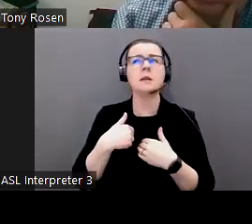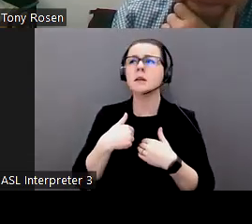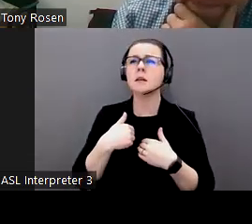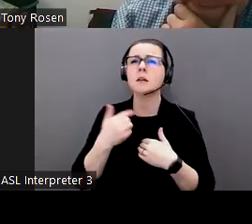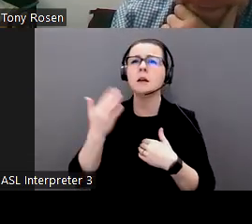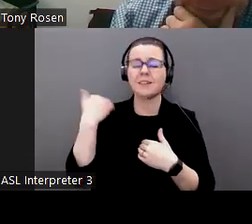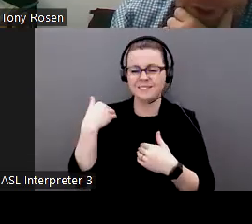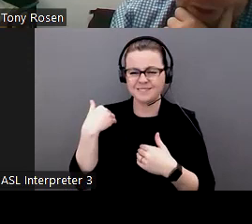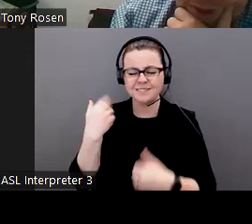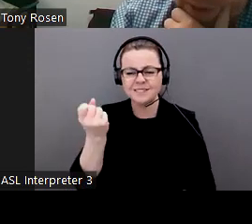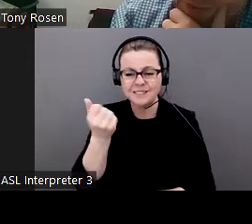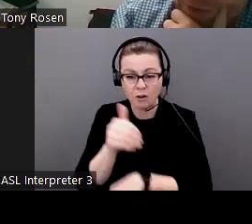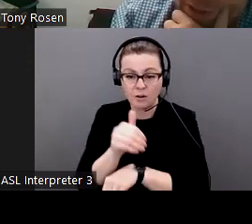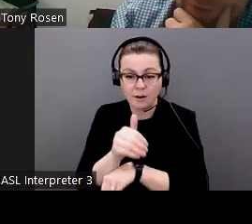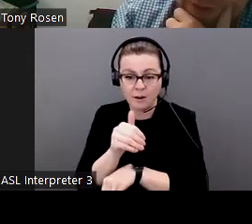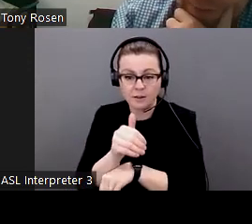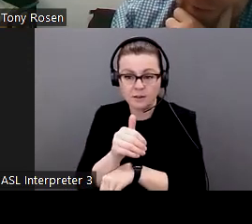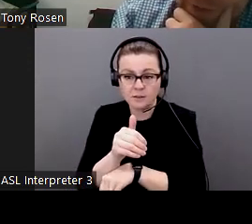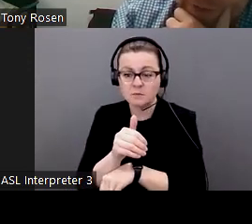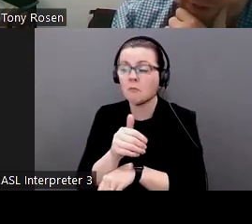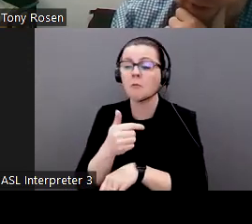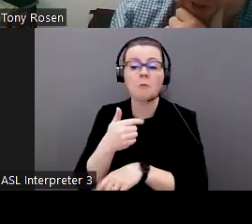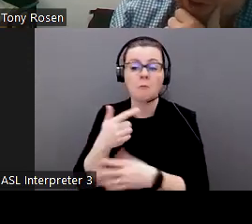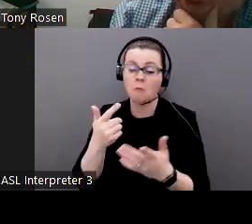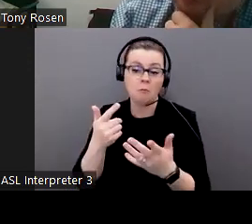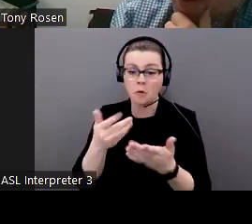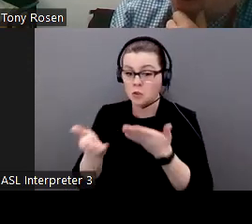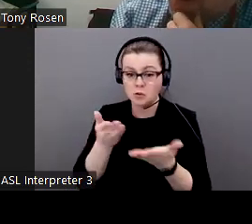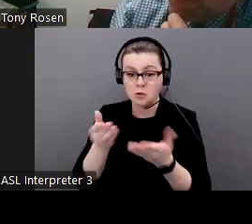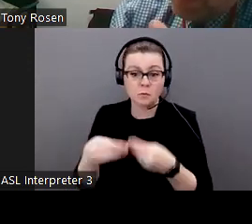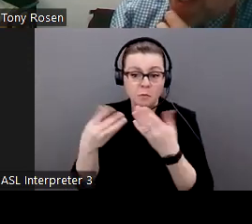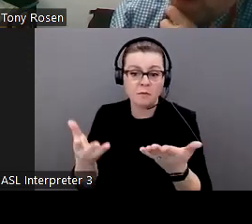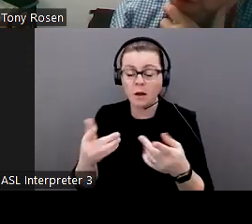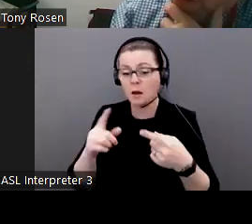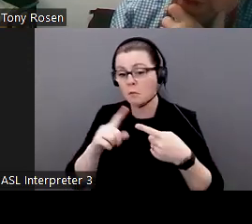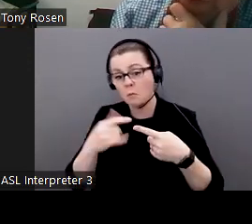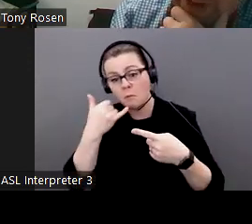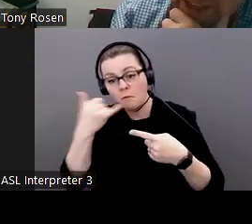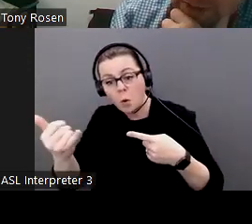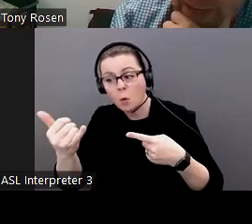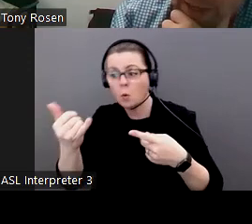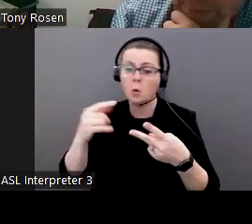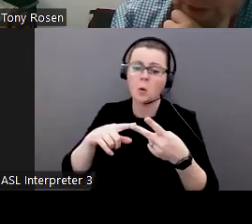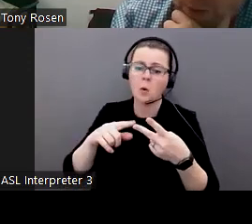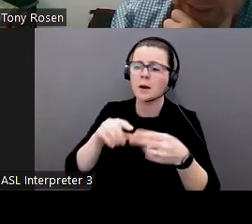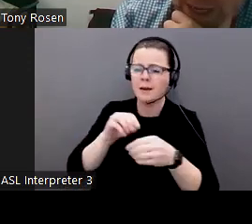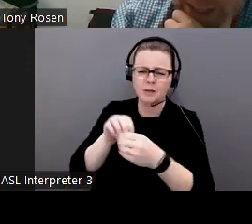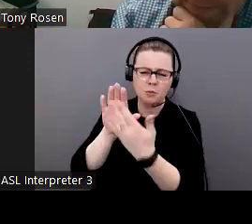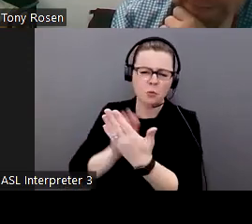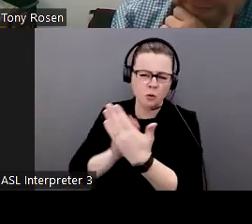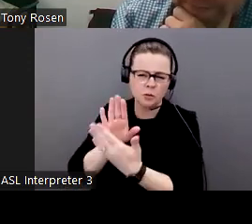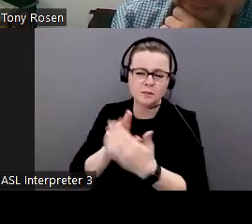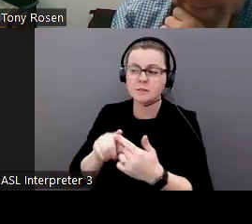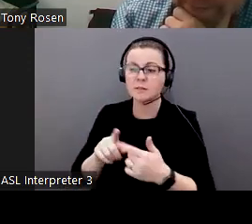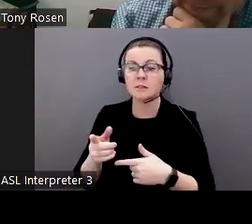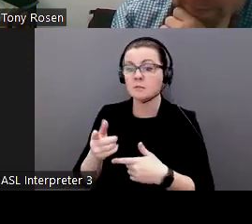evening, either on telephone or in person. Depending on need, we evaluate the older adult face-to-face. I may be going today.